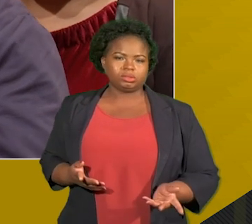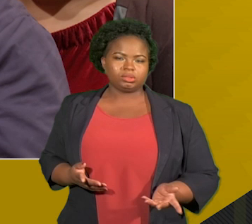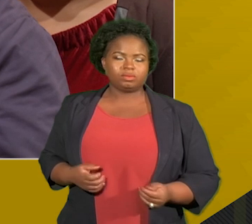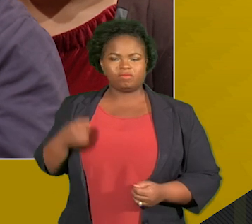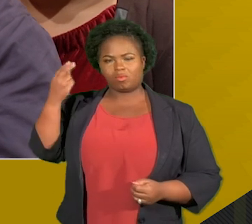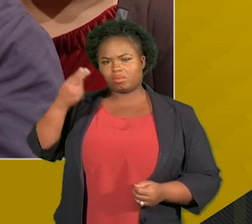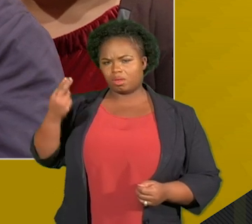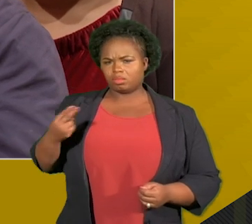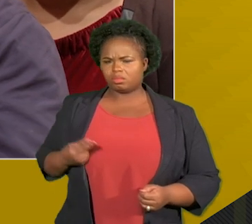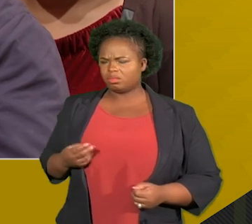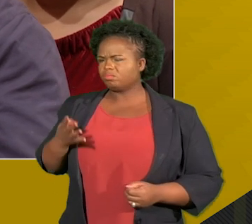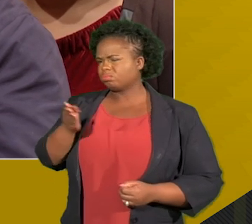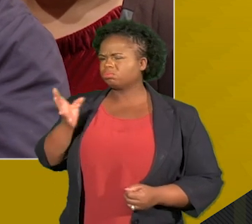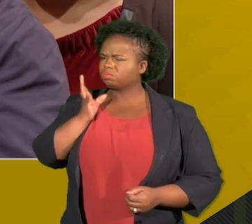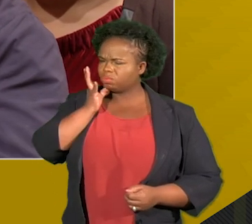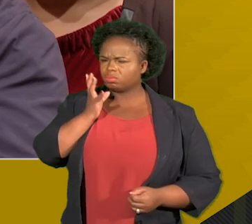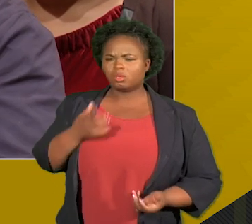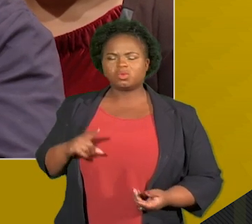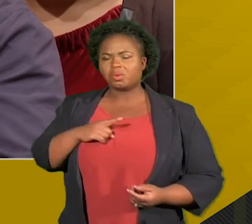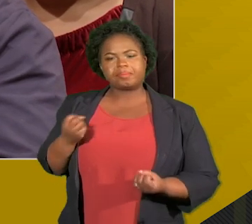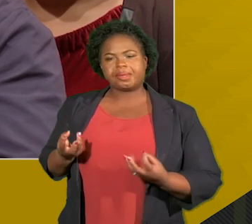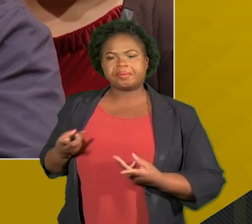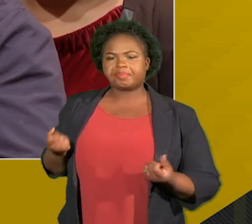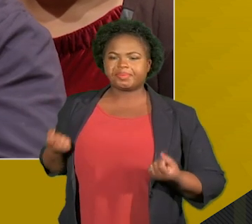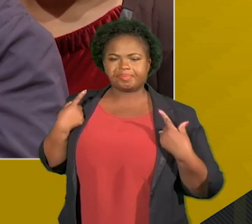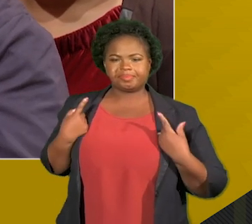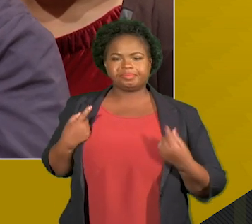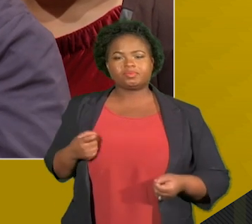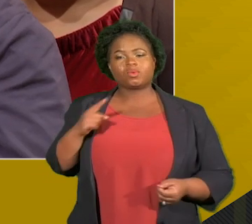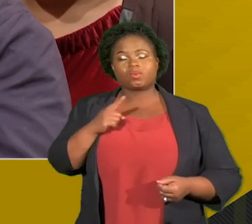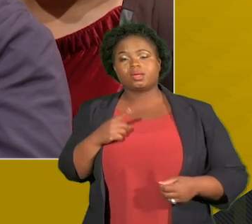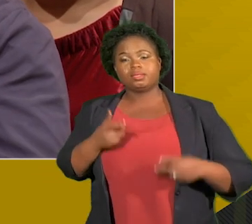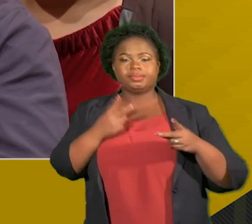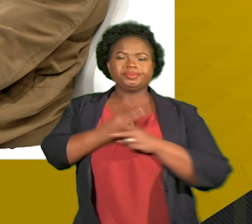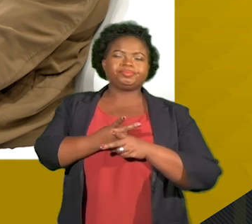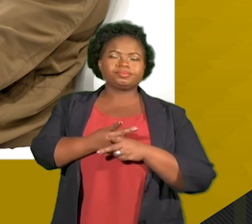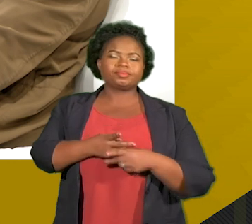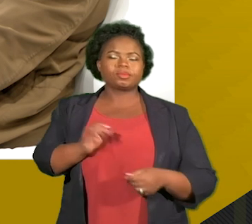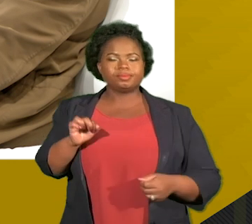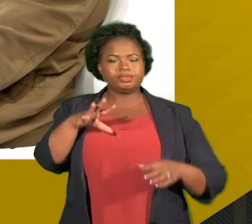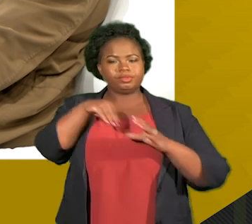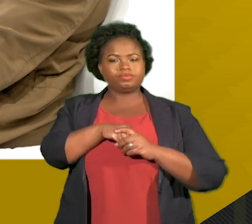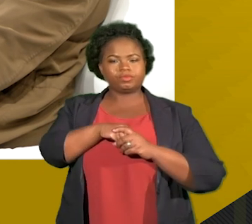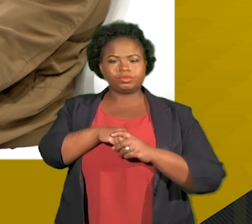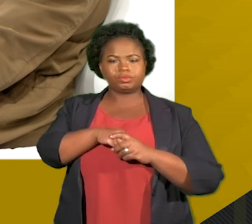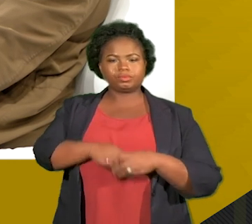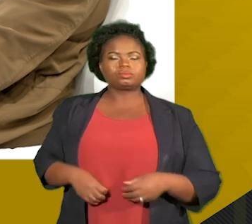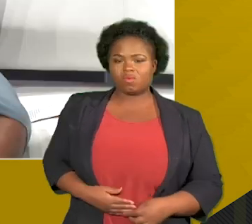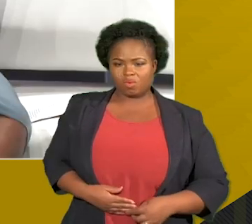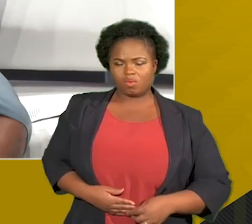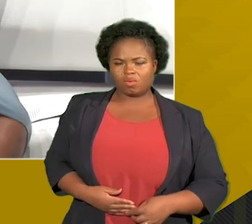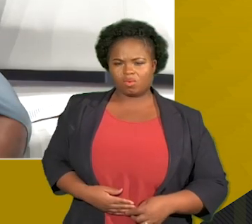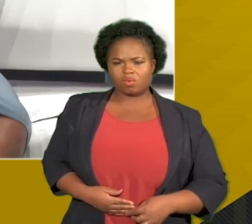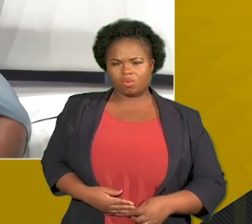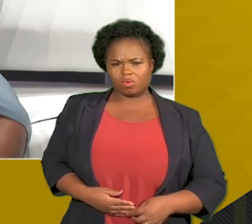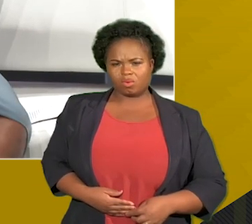for artists, you know, because there's a point where it also becomes interdisciplinary, where it involves arts administration.